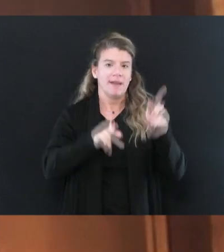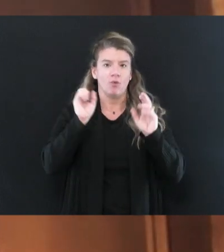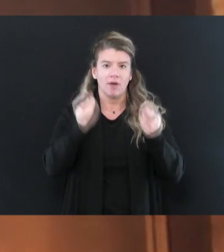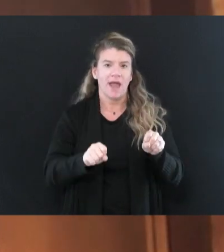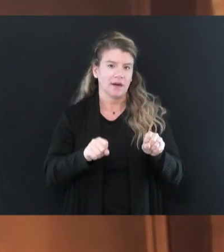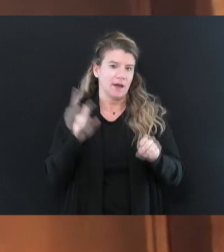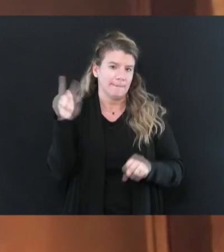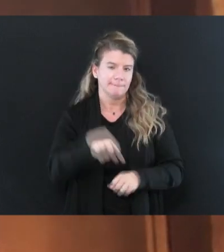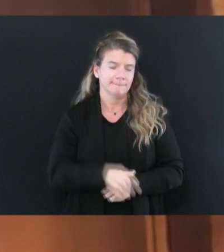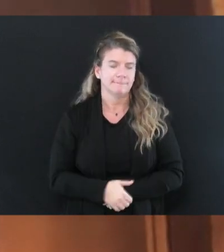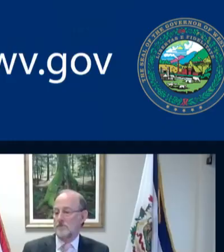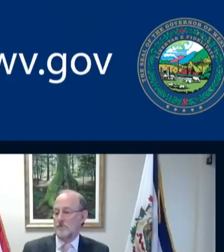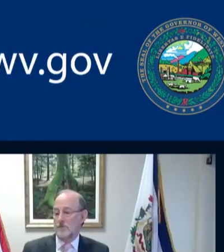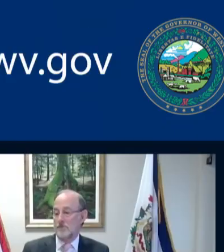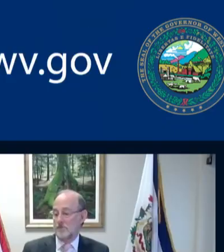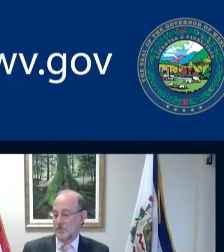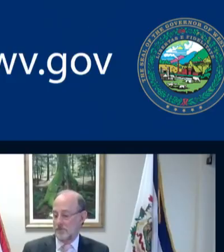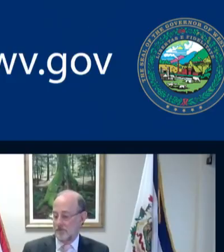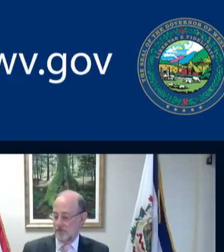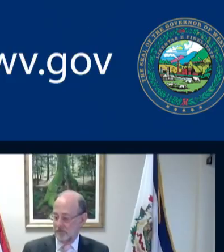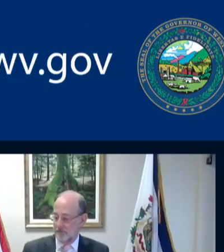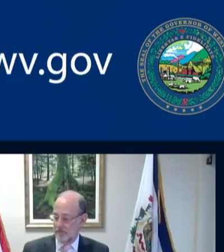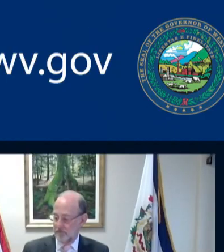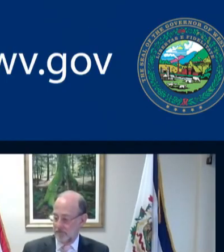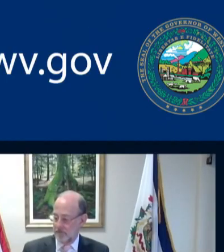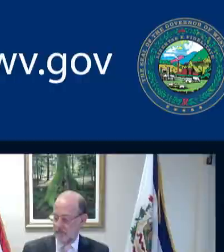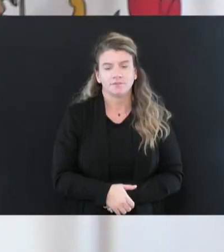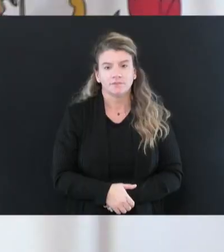phases. Come to me just one second, Jordan.